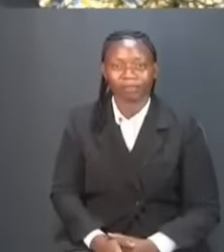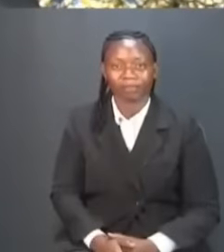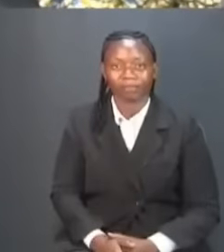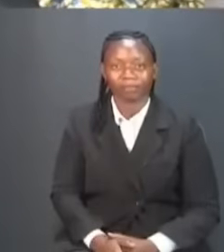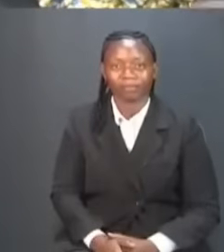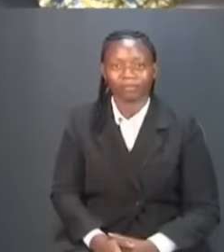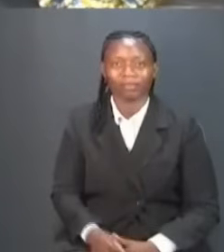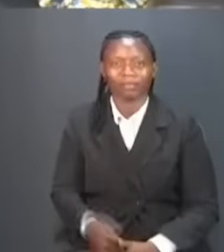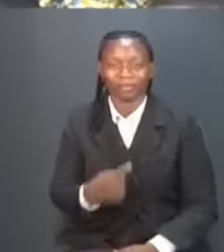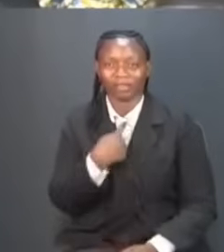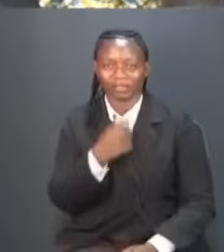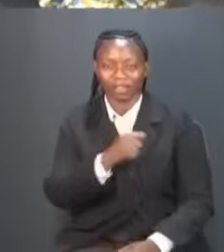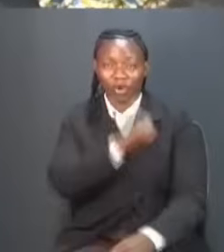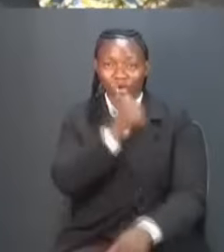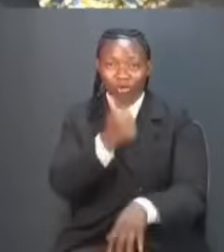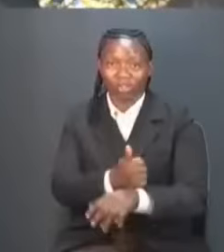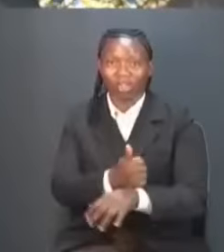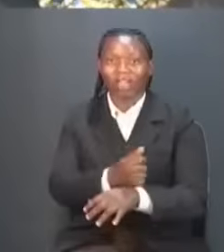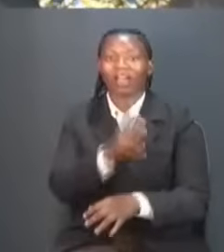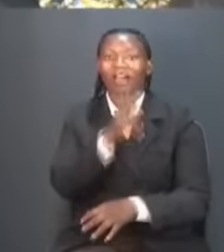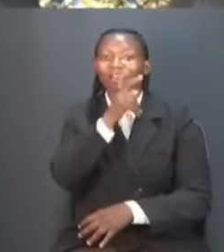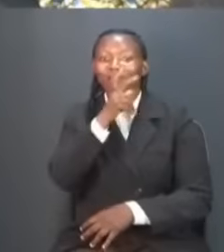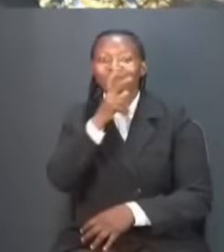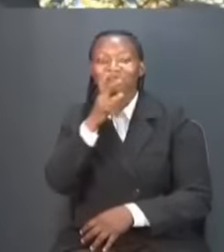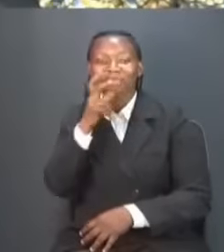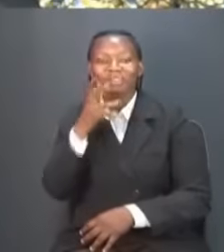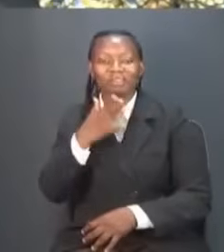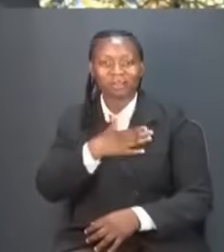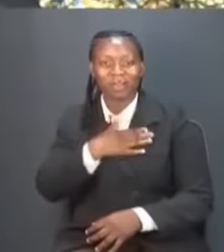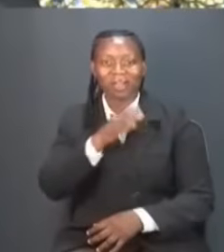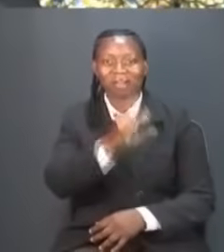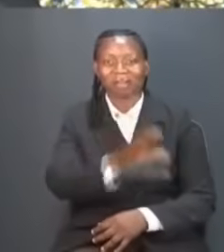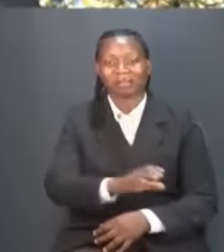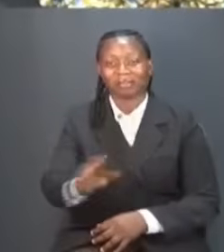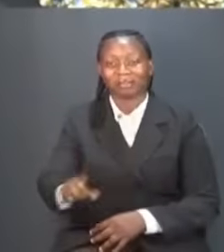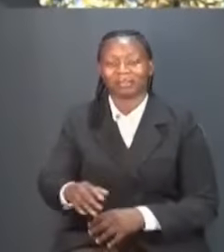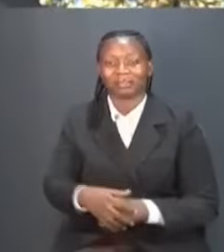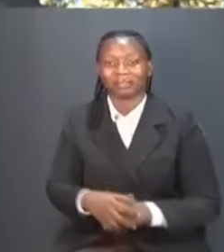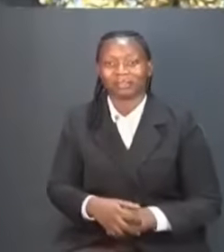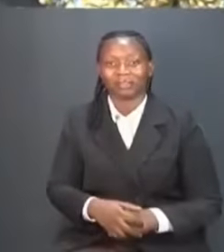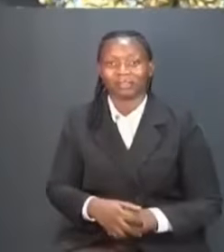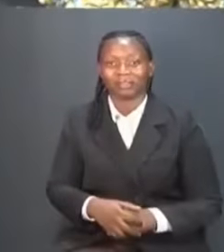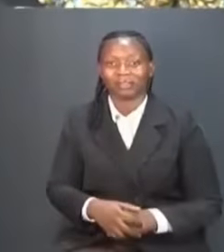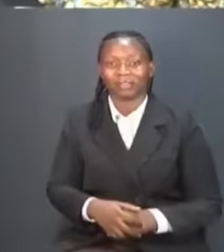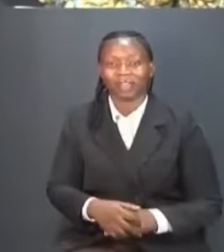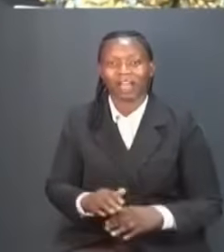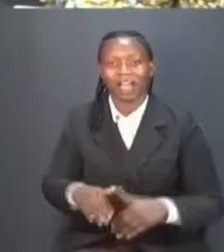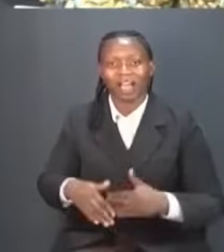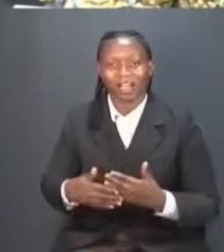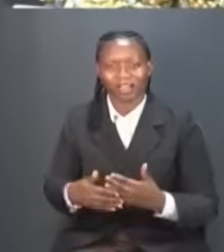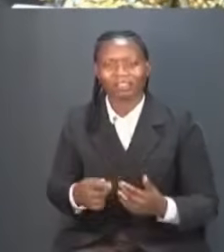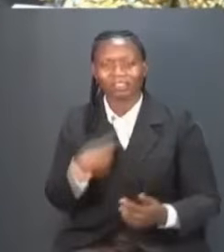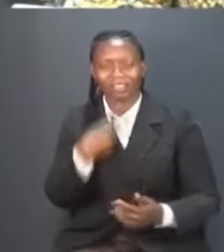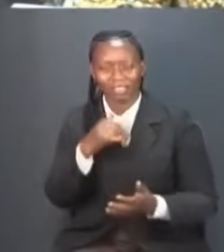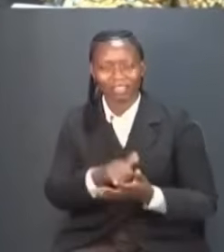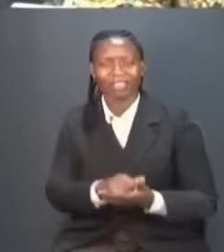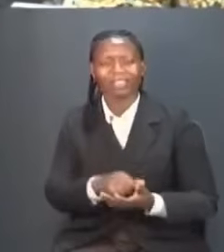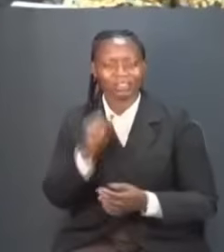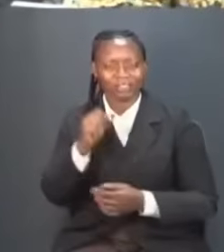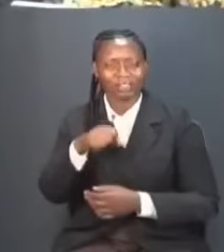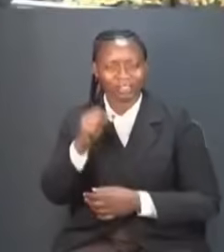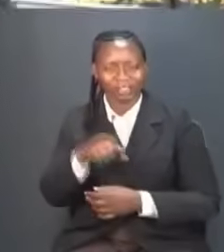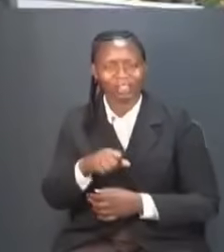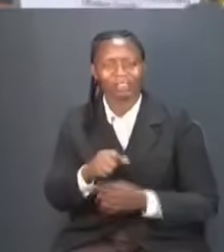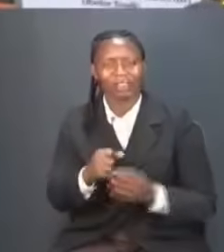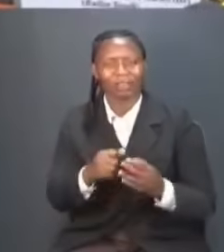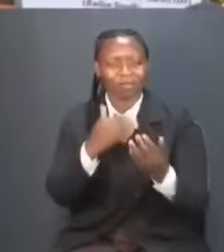I can say on authority that farmers in my constituency have given testimonies about the fact that their lives are